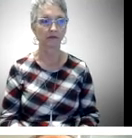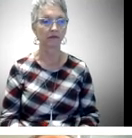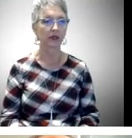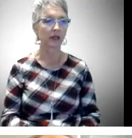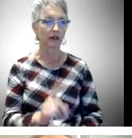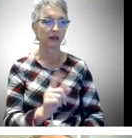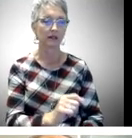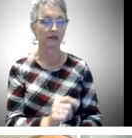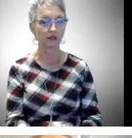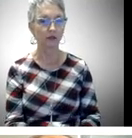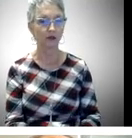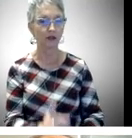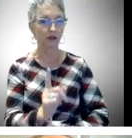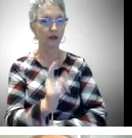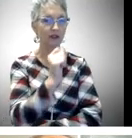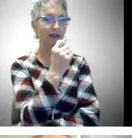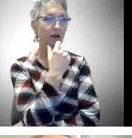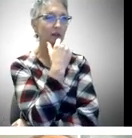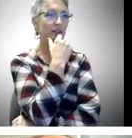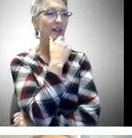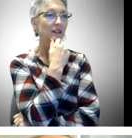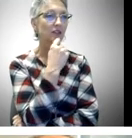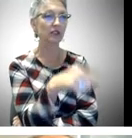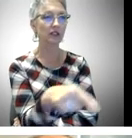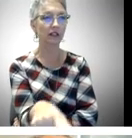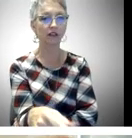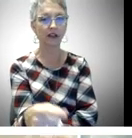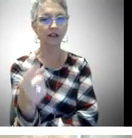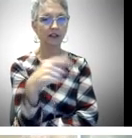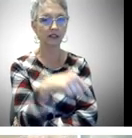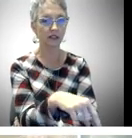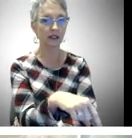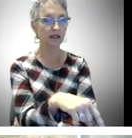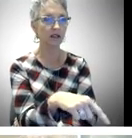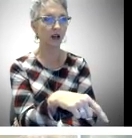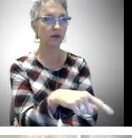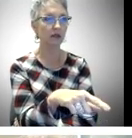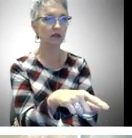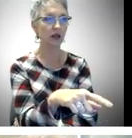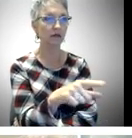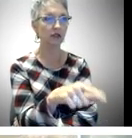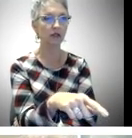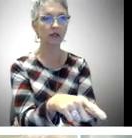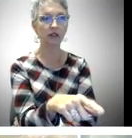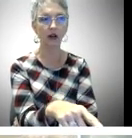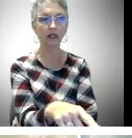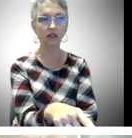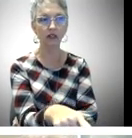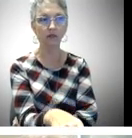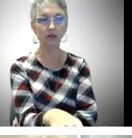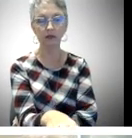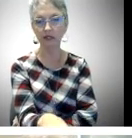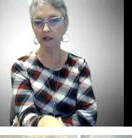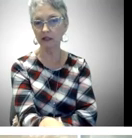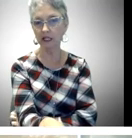slide. Two more, a question and a comment. Sure. So just to clarify, I think this is the last comment. Do you think that